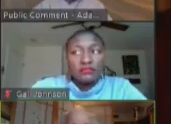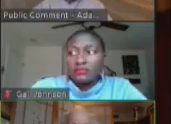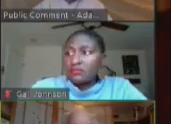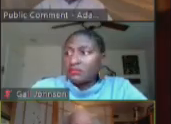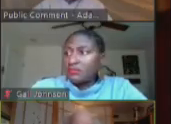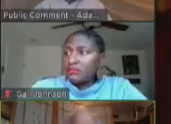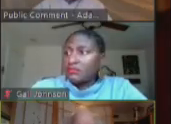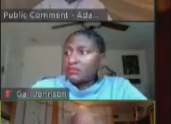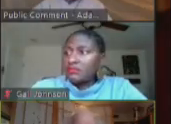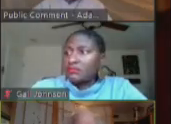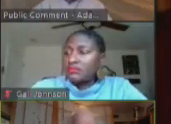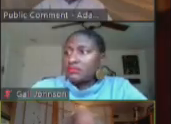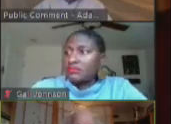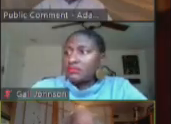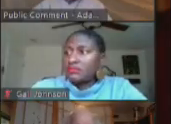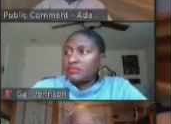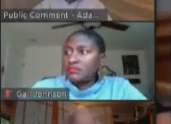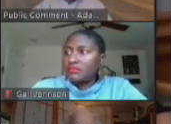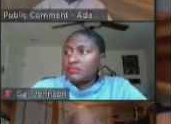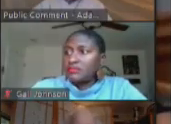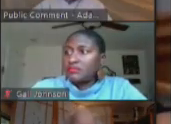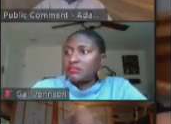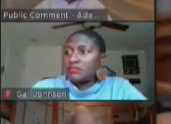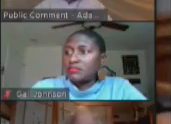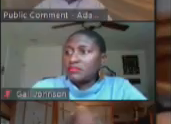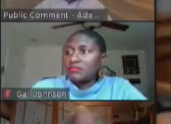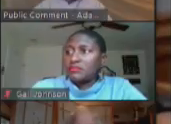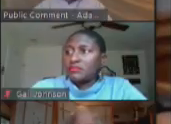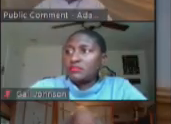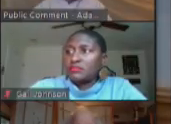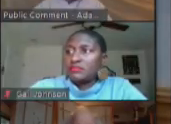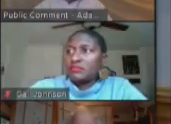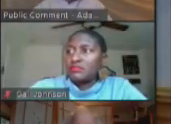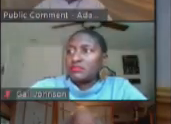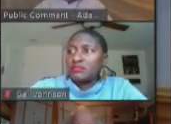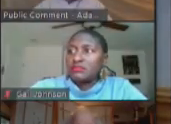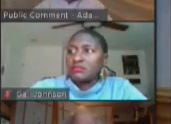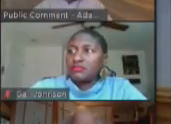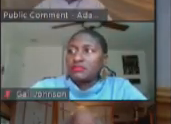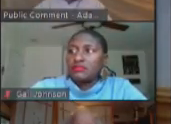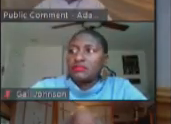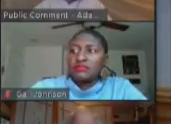growth of the city. Very good, thank you. Commissioner Simmons.